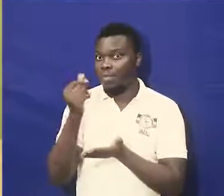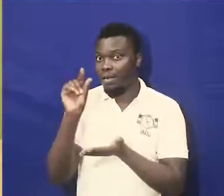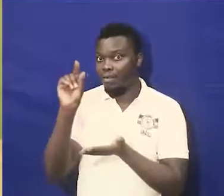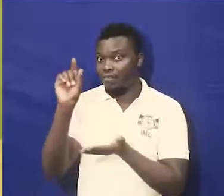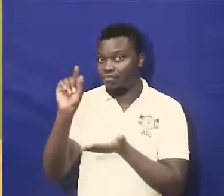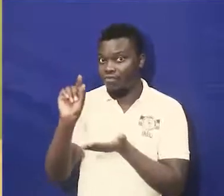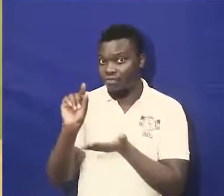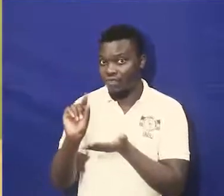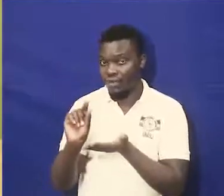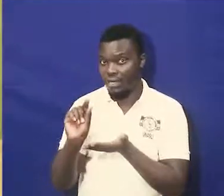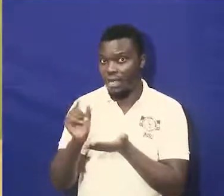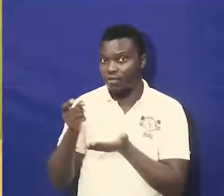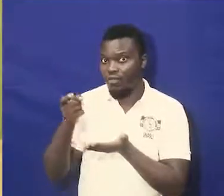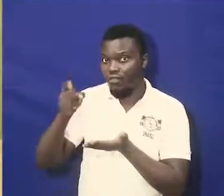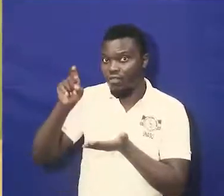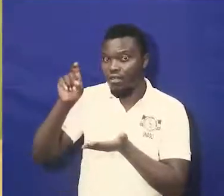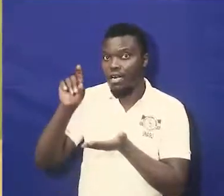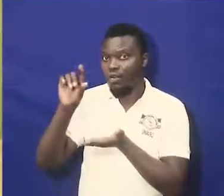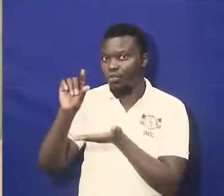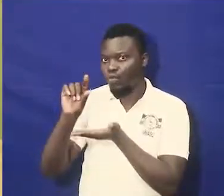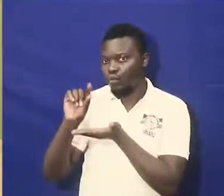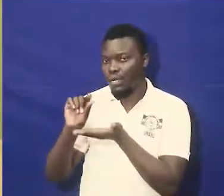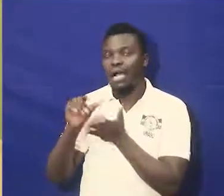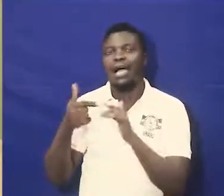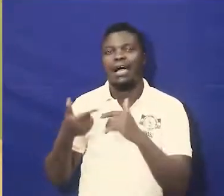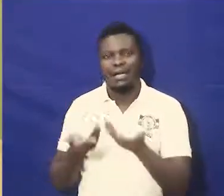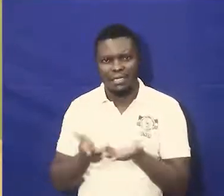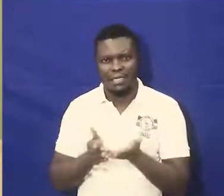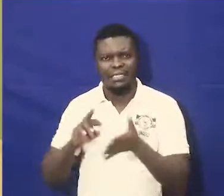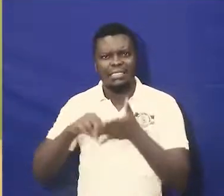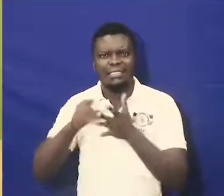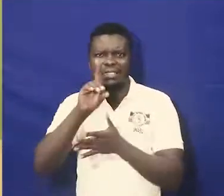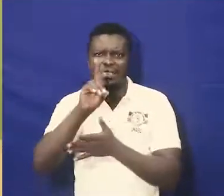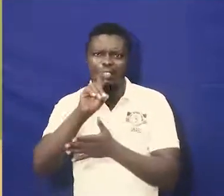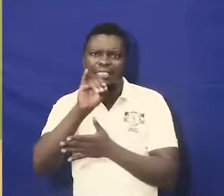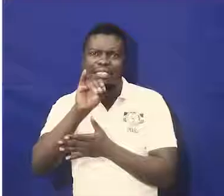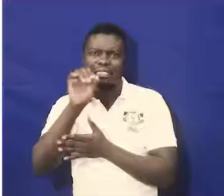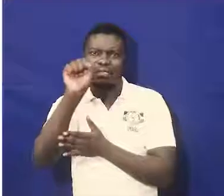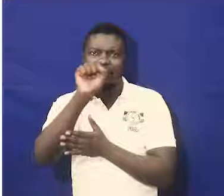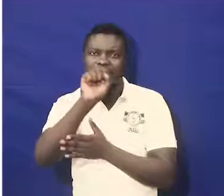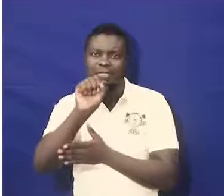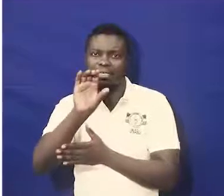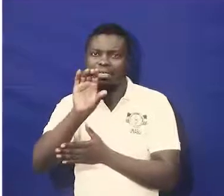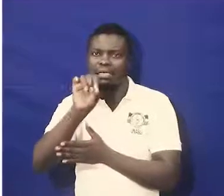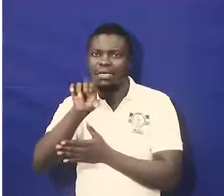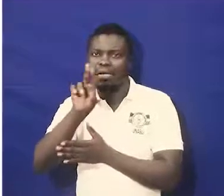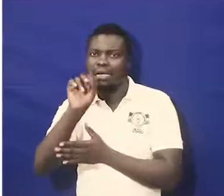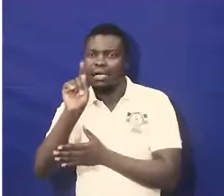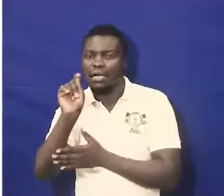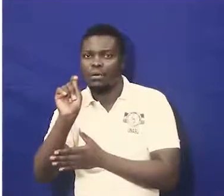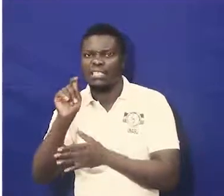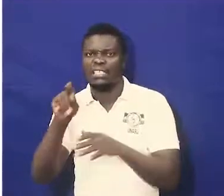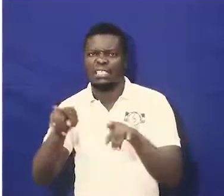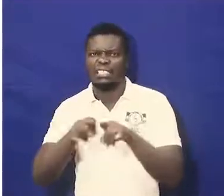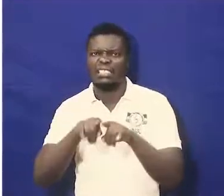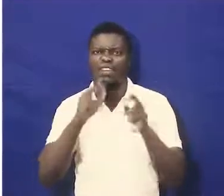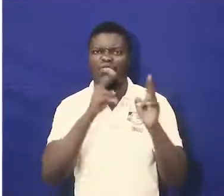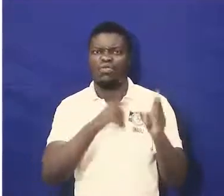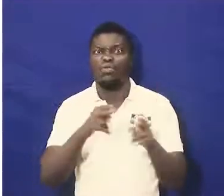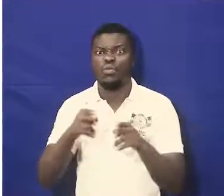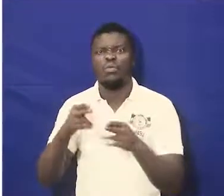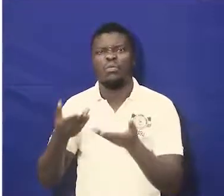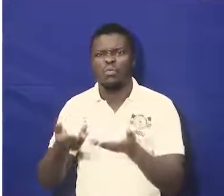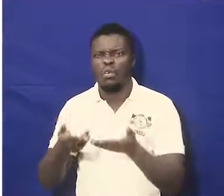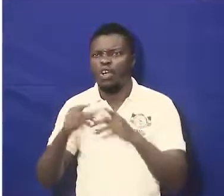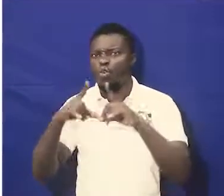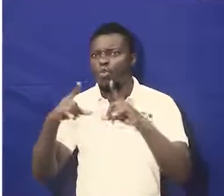And as we learn about discount, this is a term that is used a lot in the business community. So